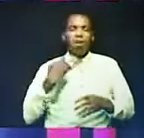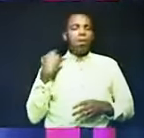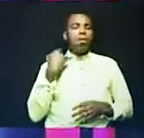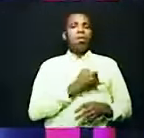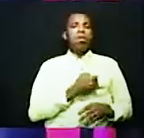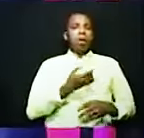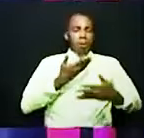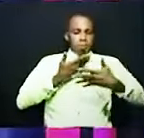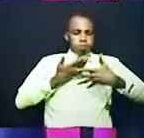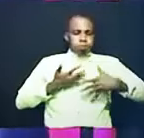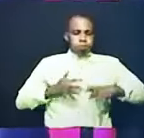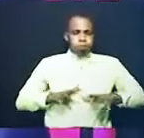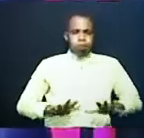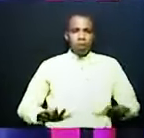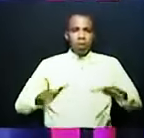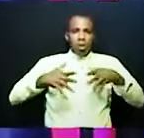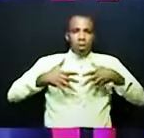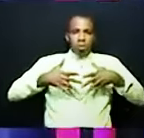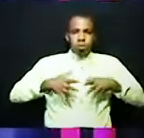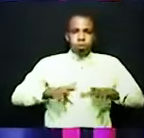man.